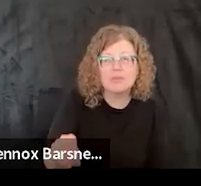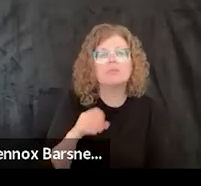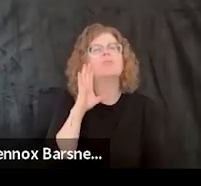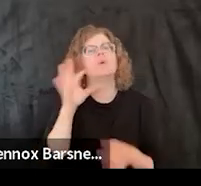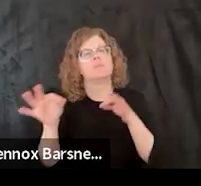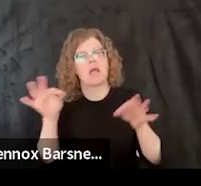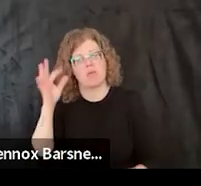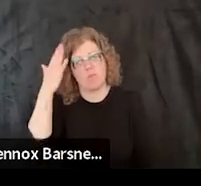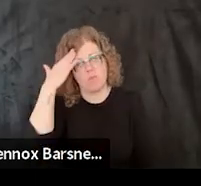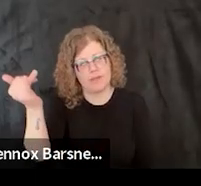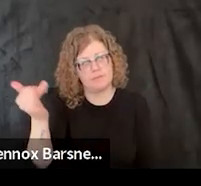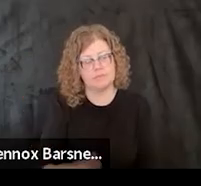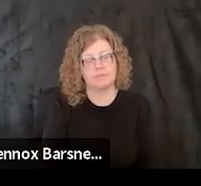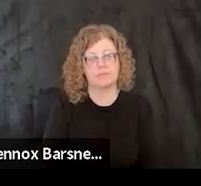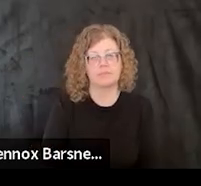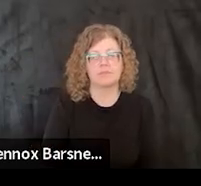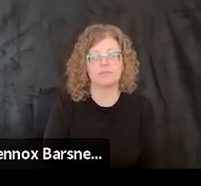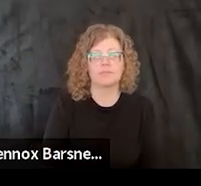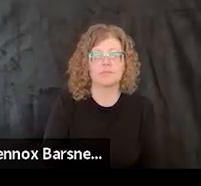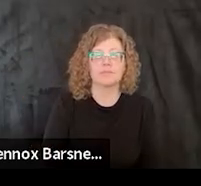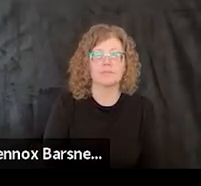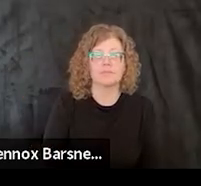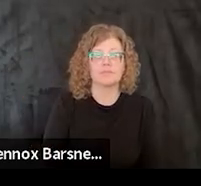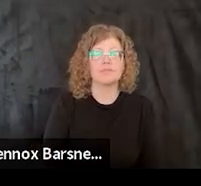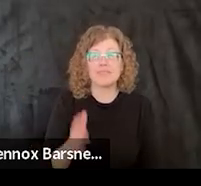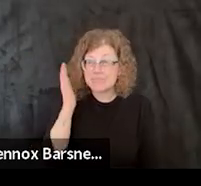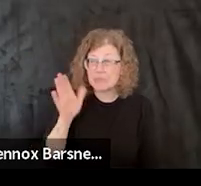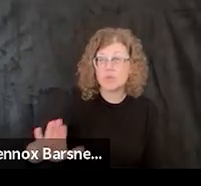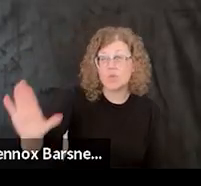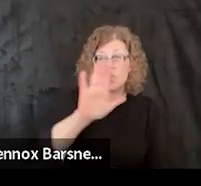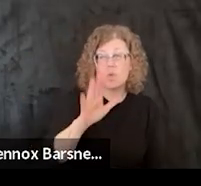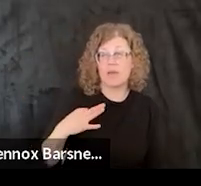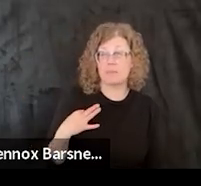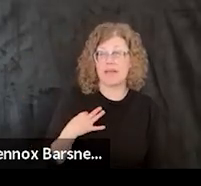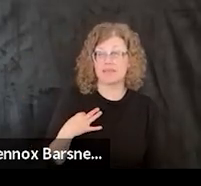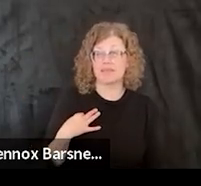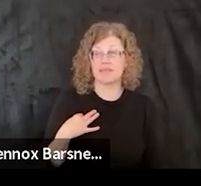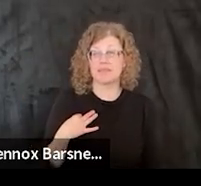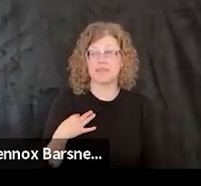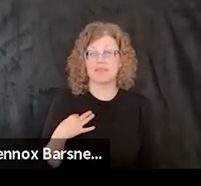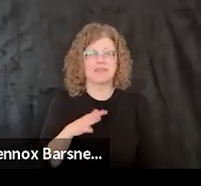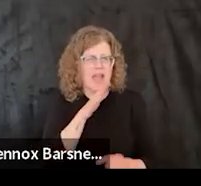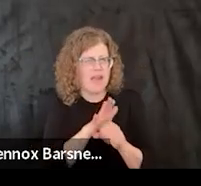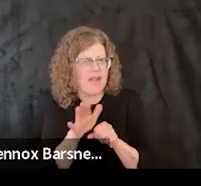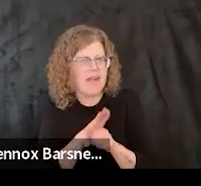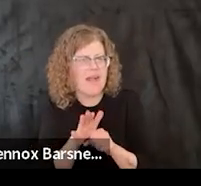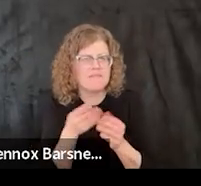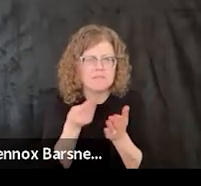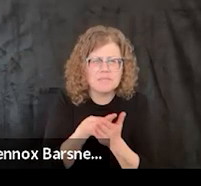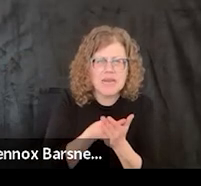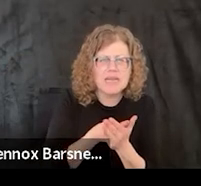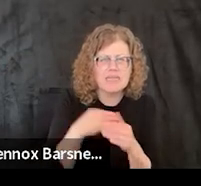In the final 10% of funding, if there are applications that are tied, but not enough funds in the grant budget to support all